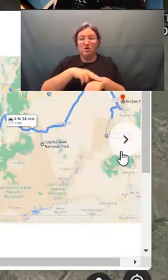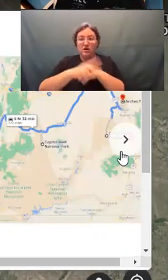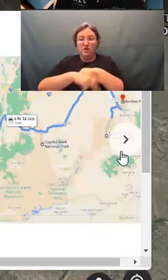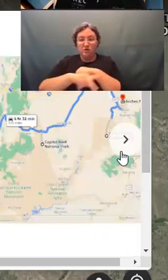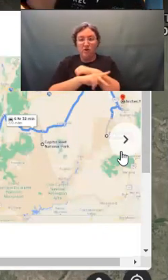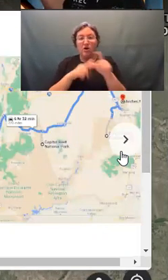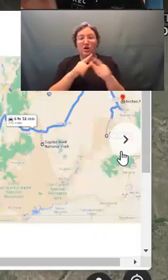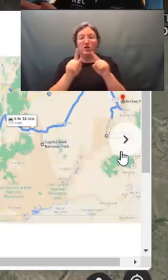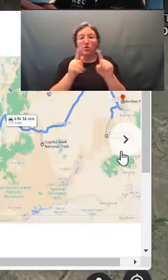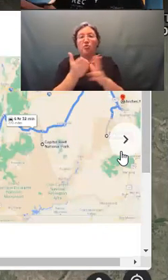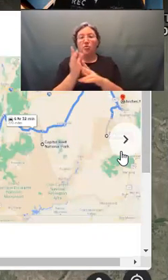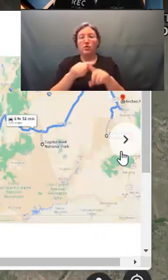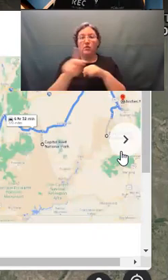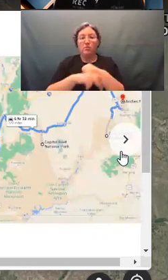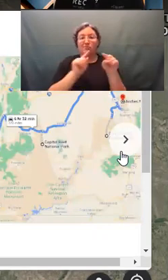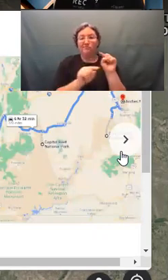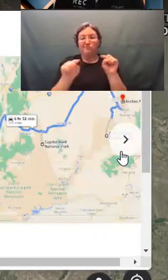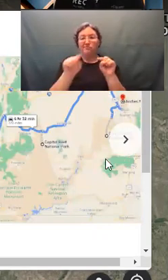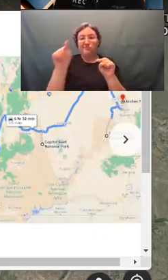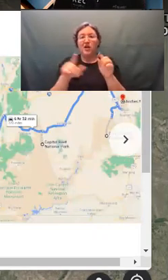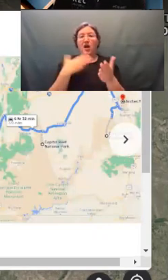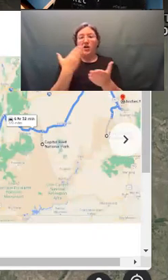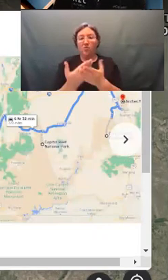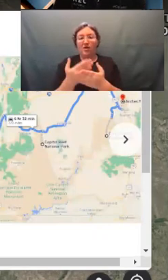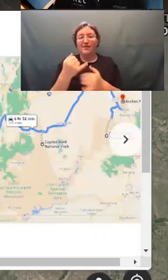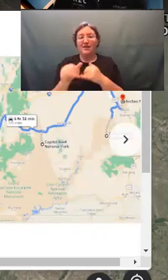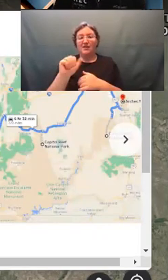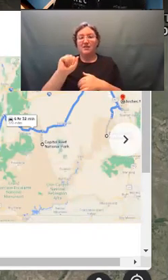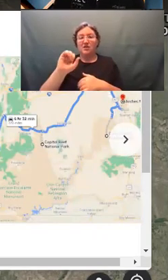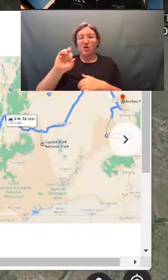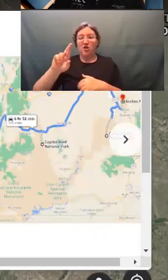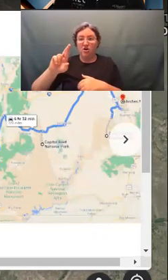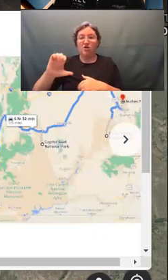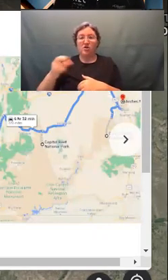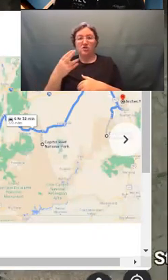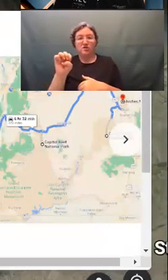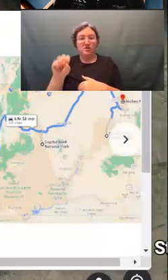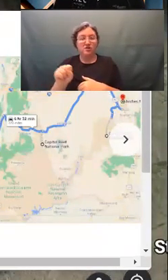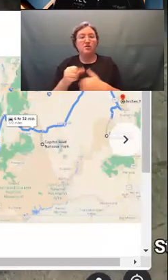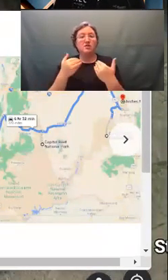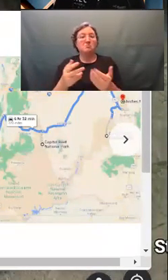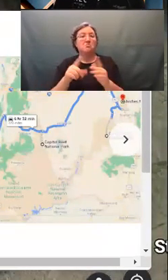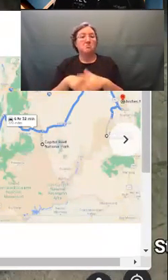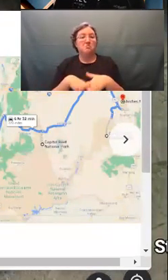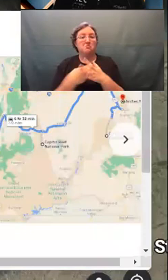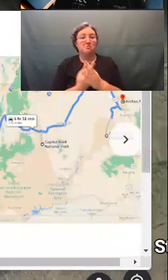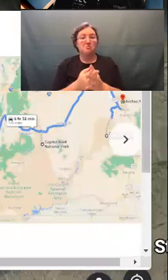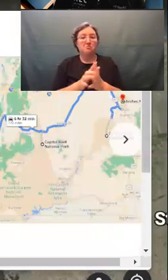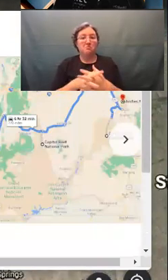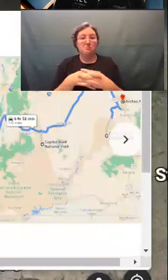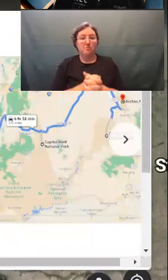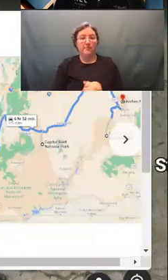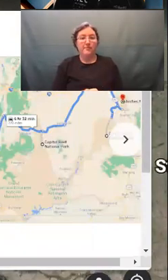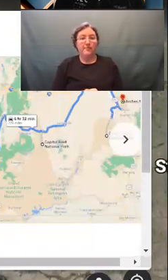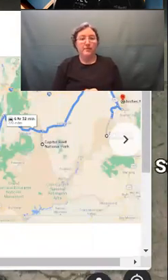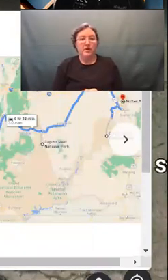the different parks and finally end up in Arches. So let's go ahead and get started. And as you can see here,